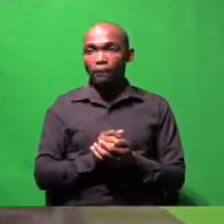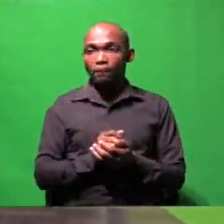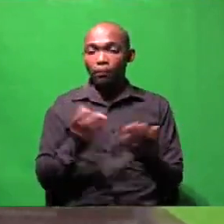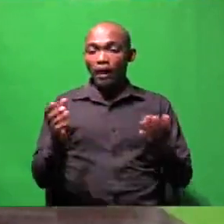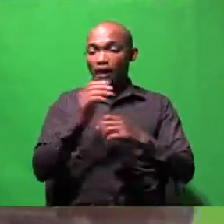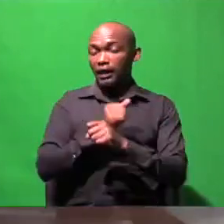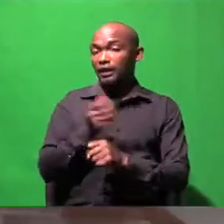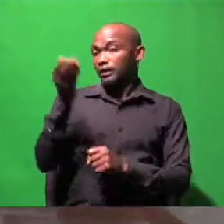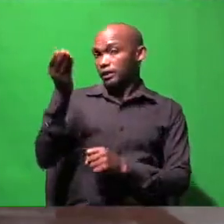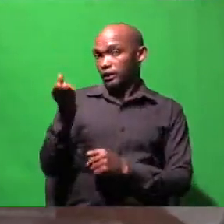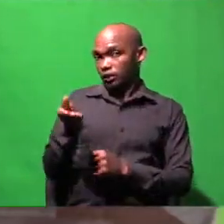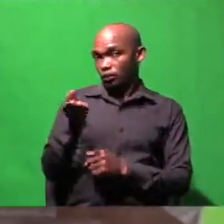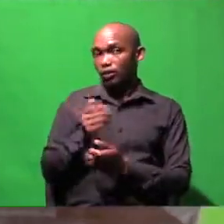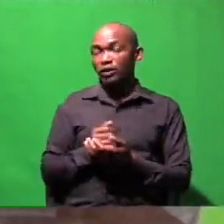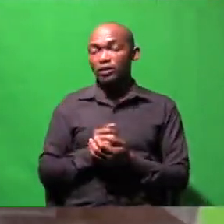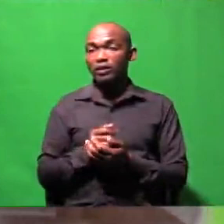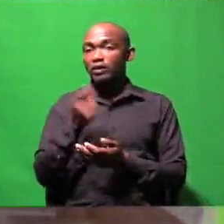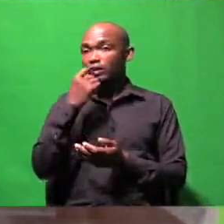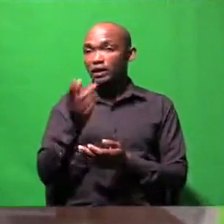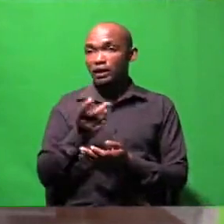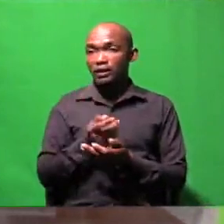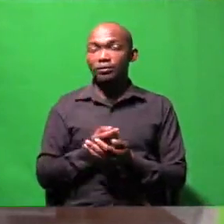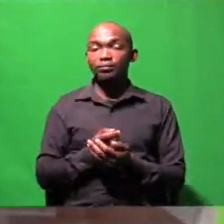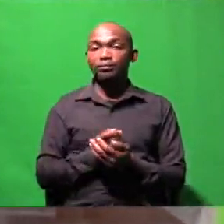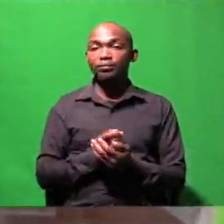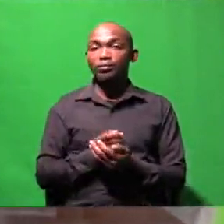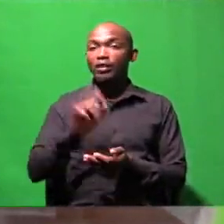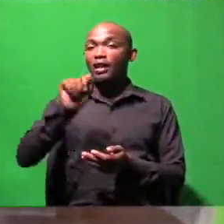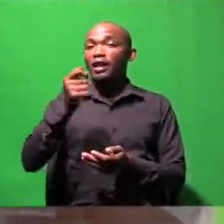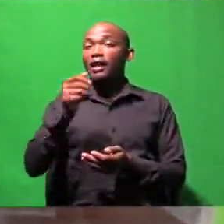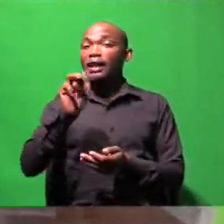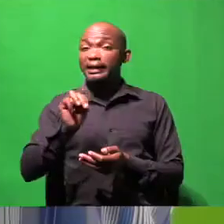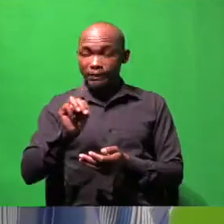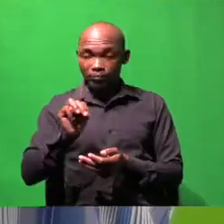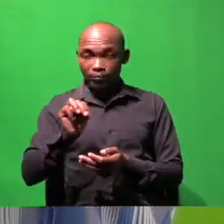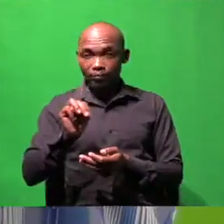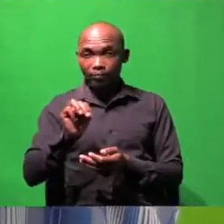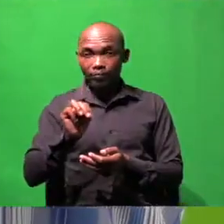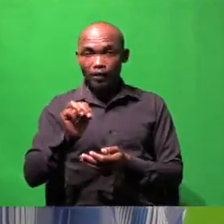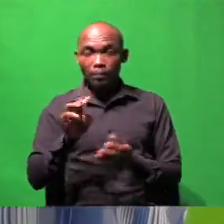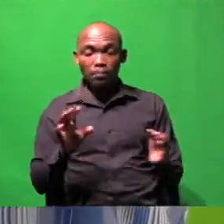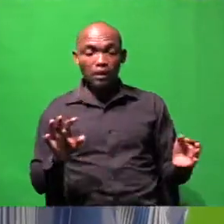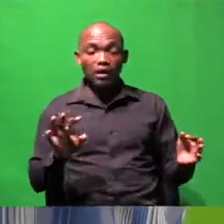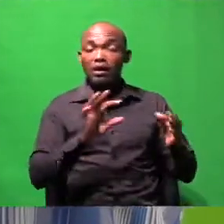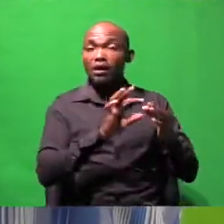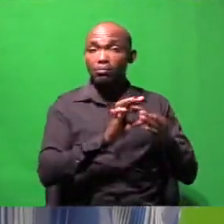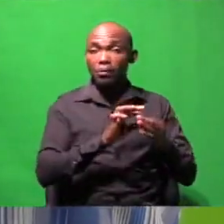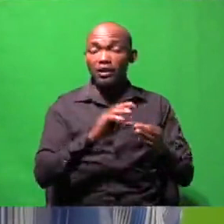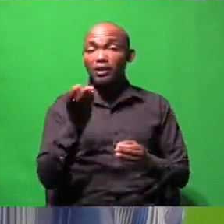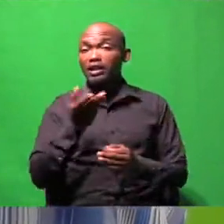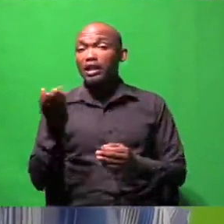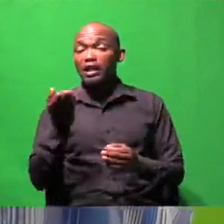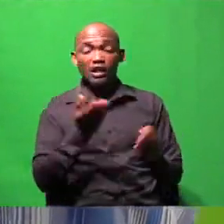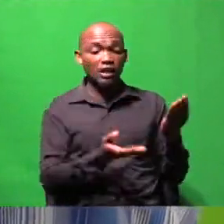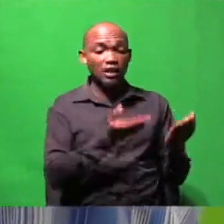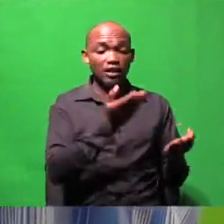the last one. The last one says, atom may combine in any ratio